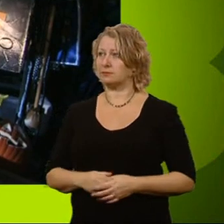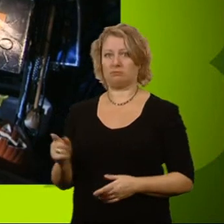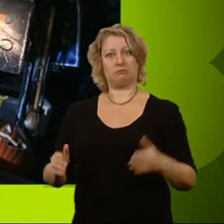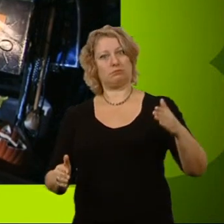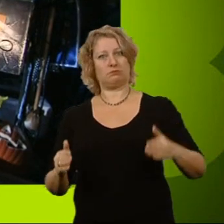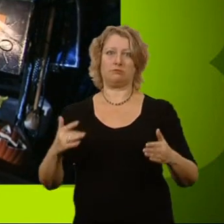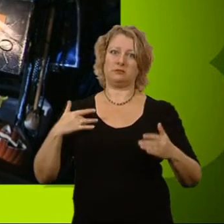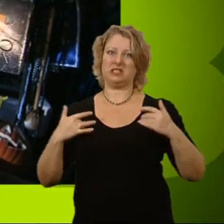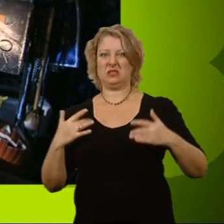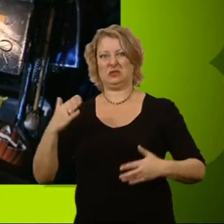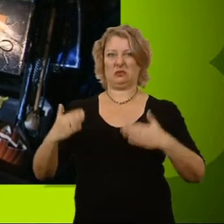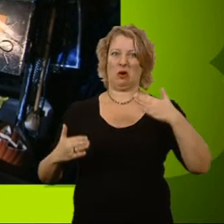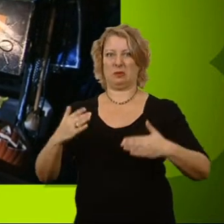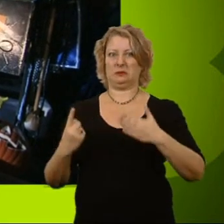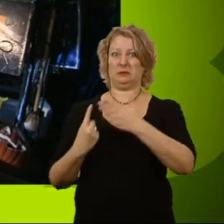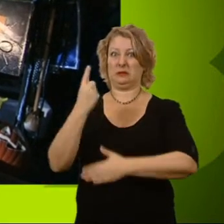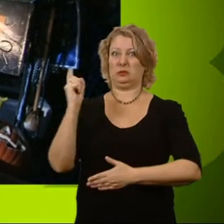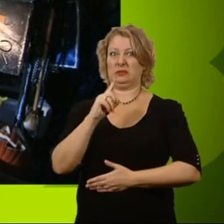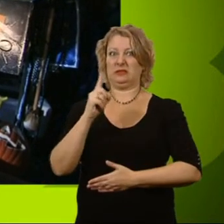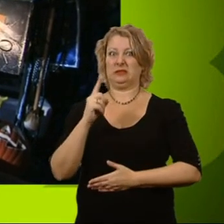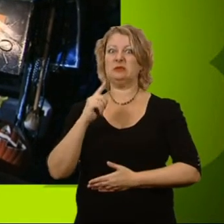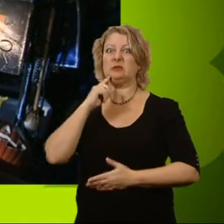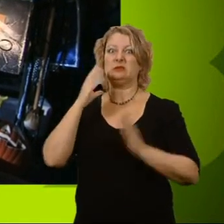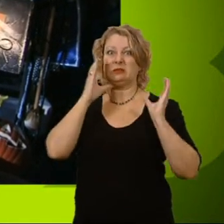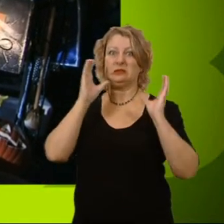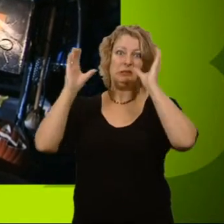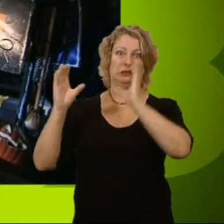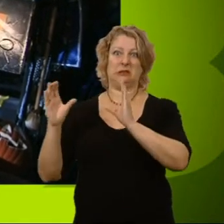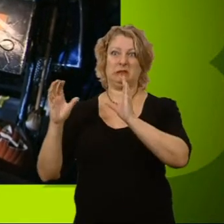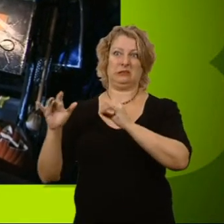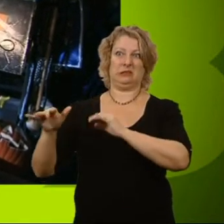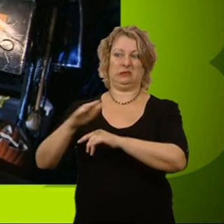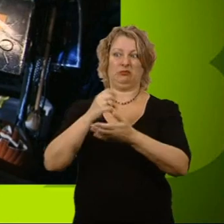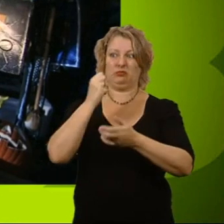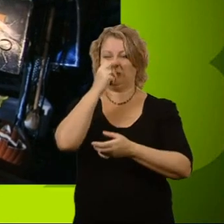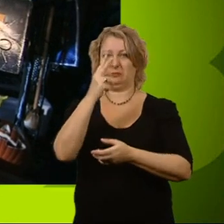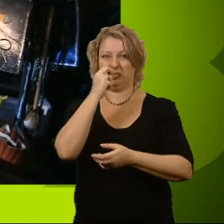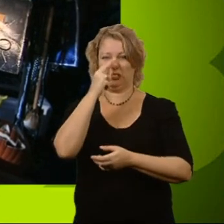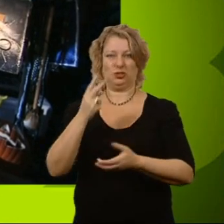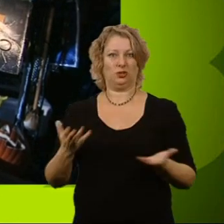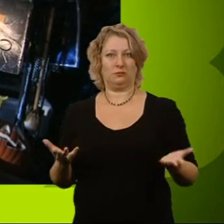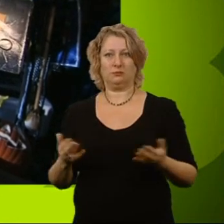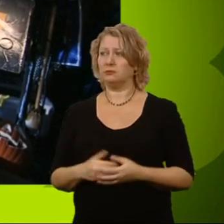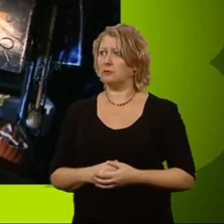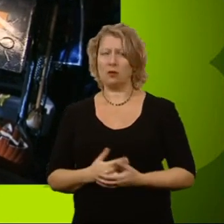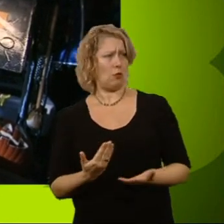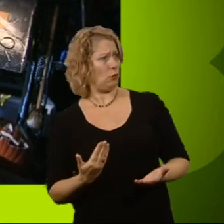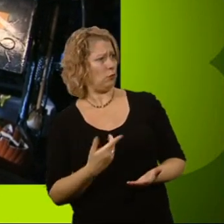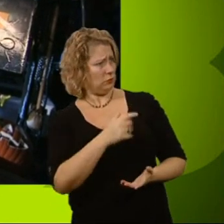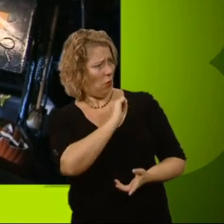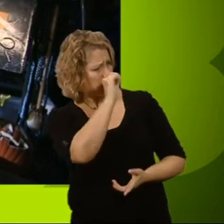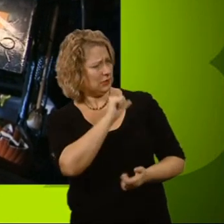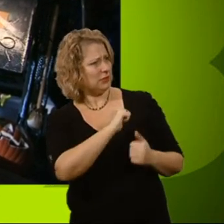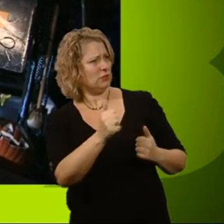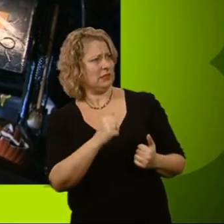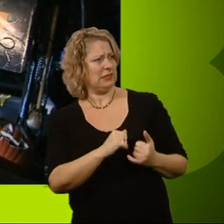death robot from space, eh? Just being a head on a shelf surrounded by tat. Well, perhaps you'll get your own series.